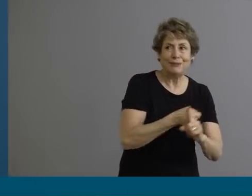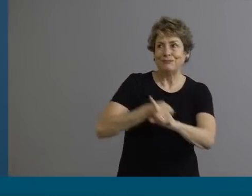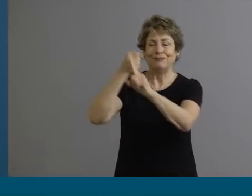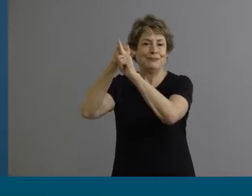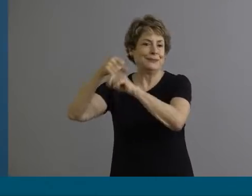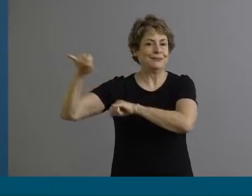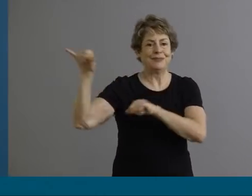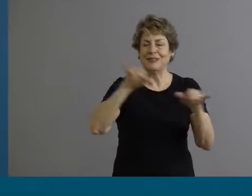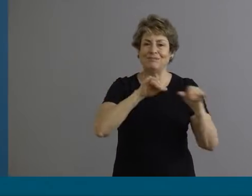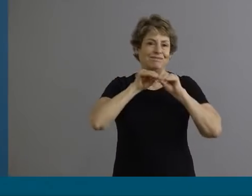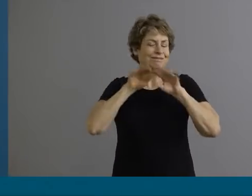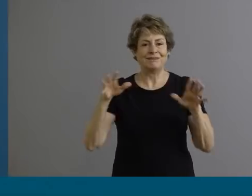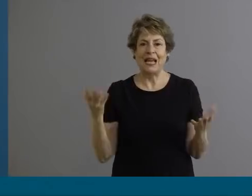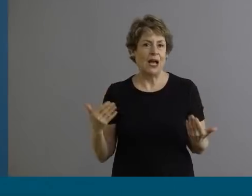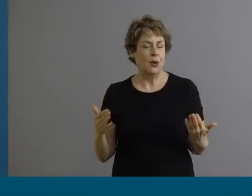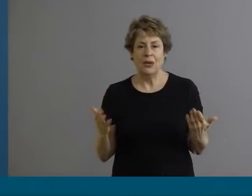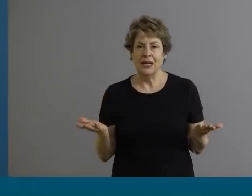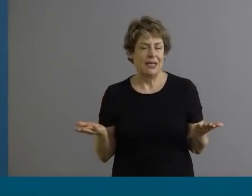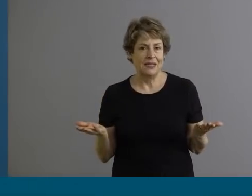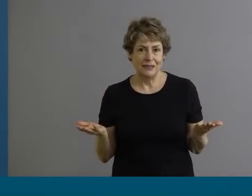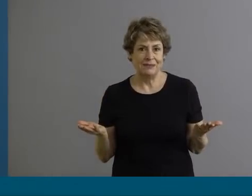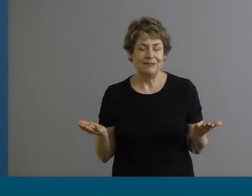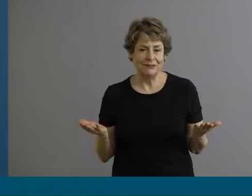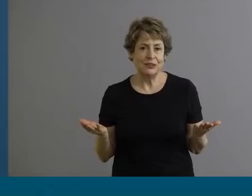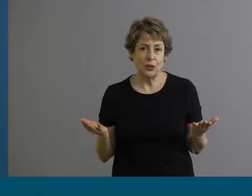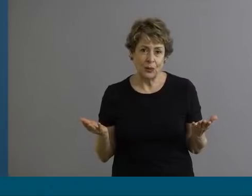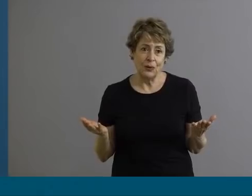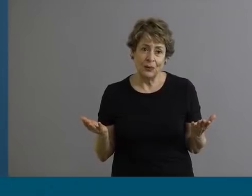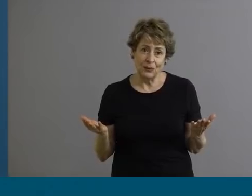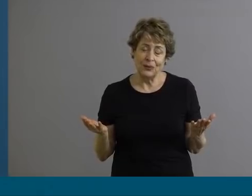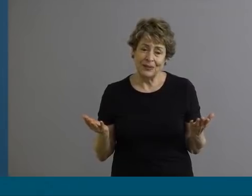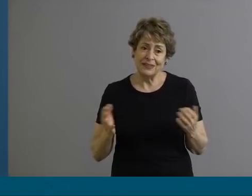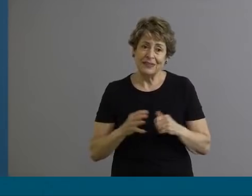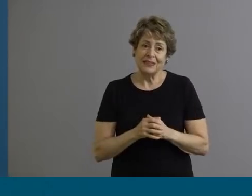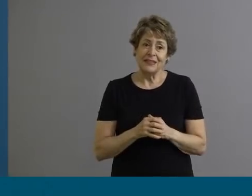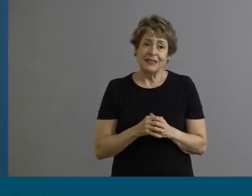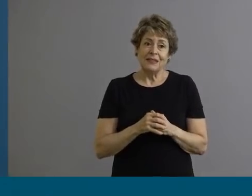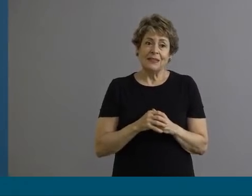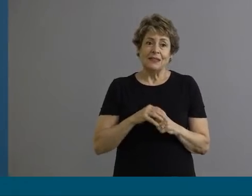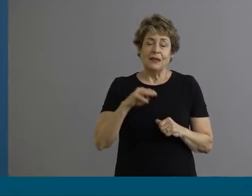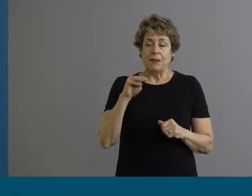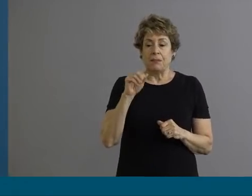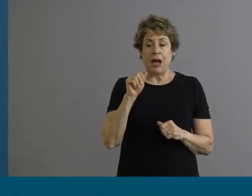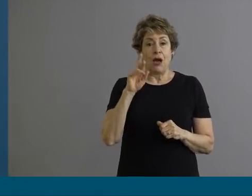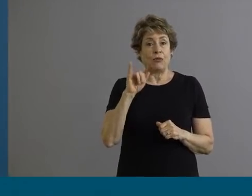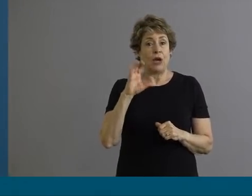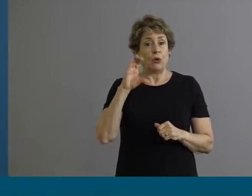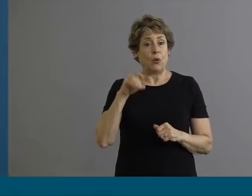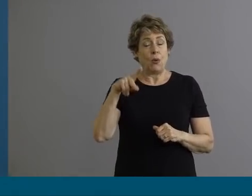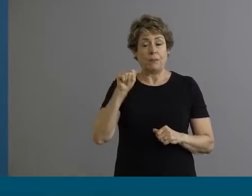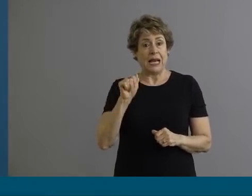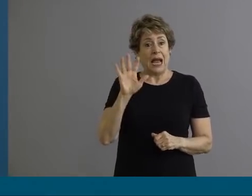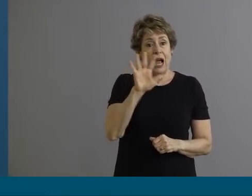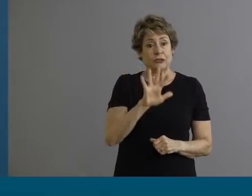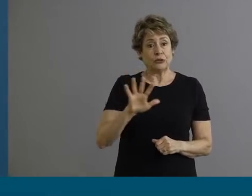different situation, but this has affected every county, all 15 in